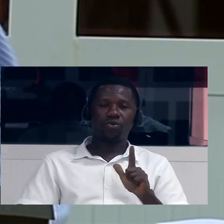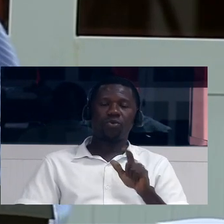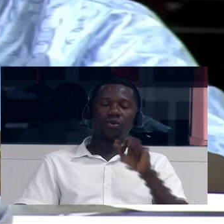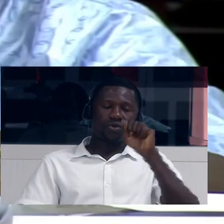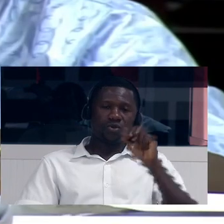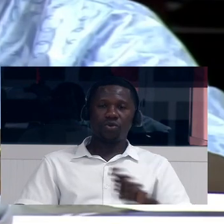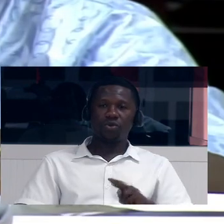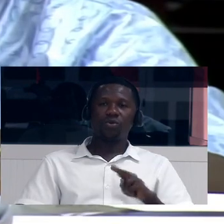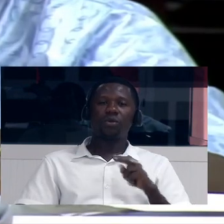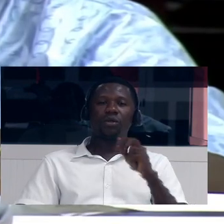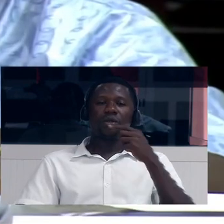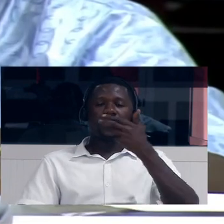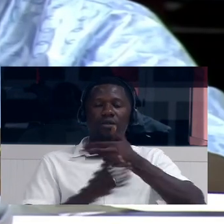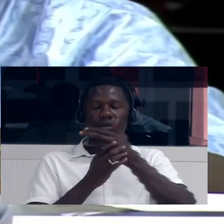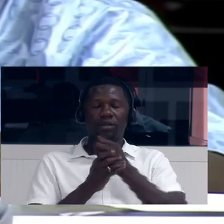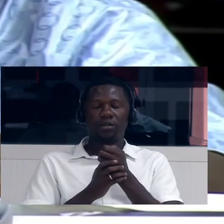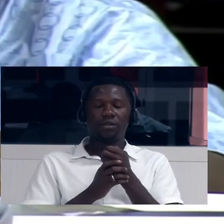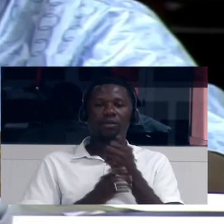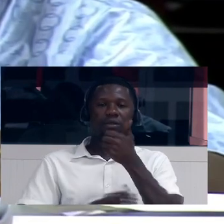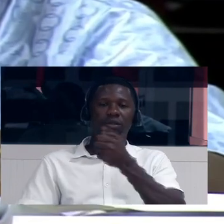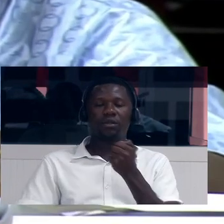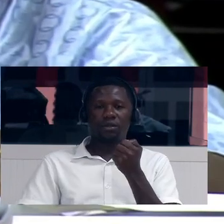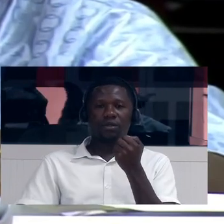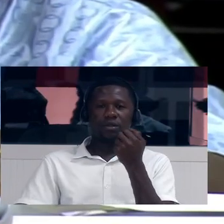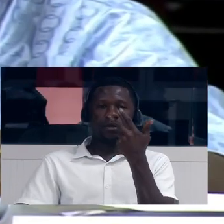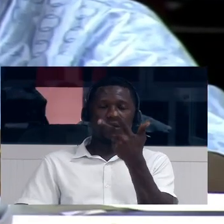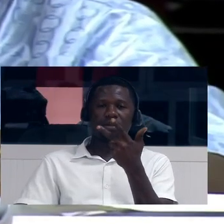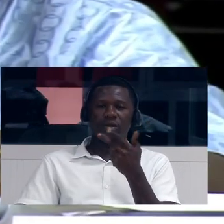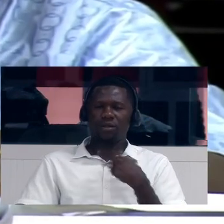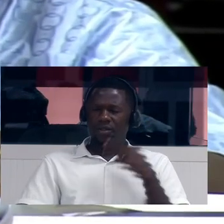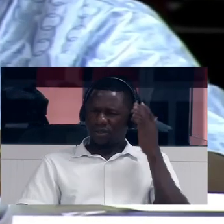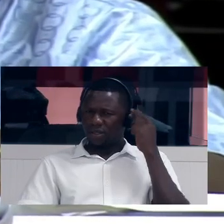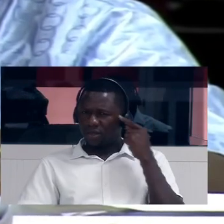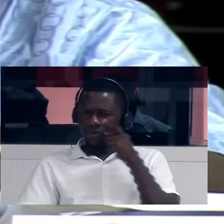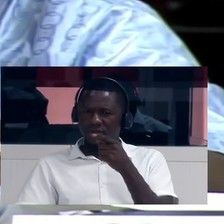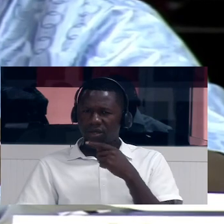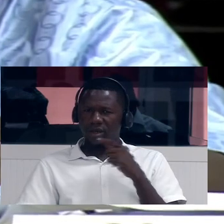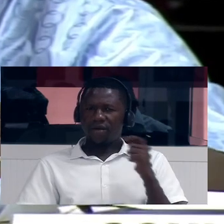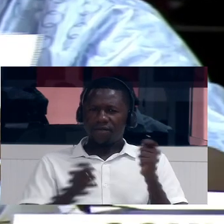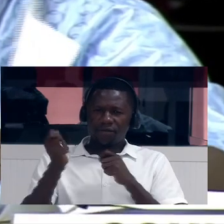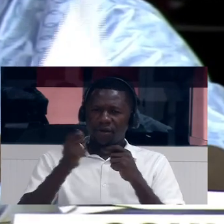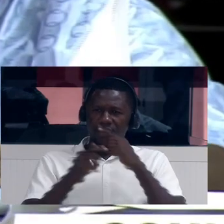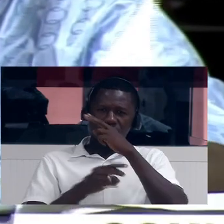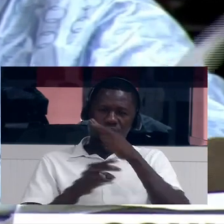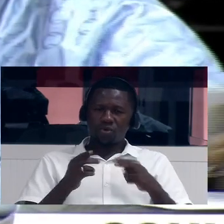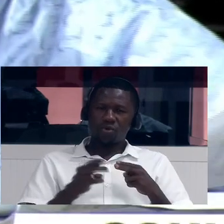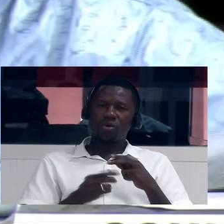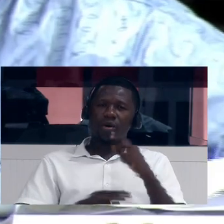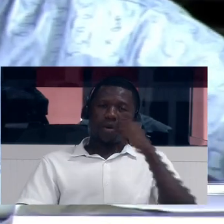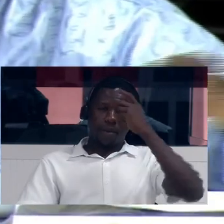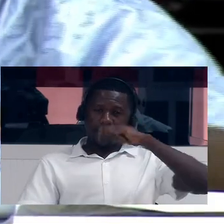1968. Did I hear you say fire stroke police officer? Yes, please. So,